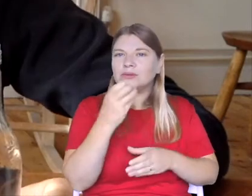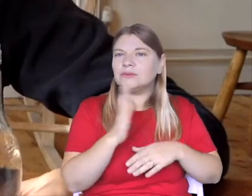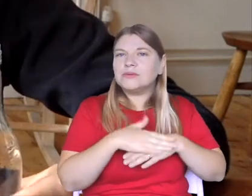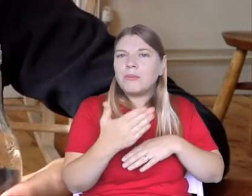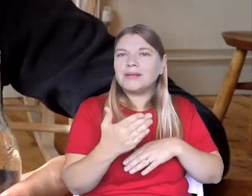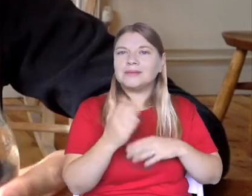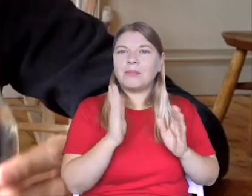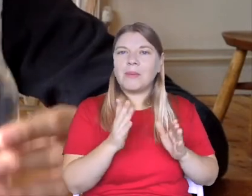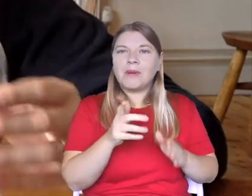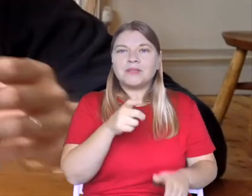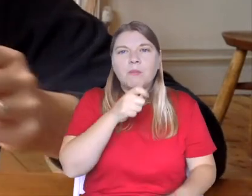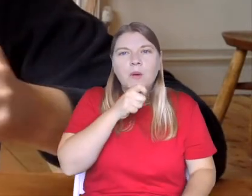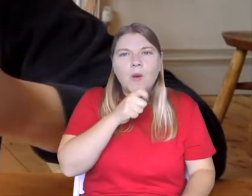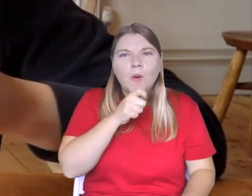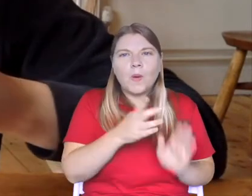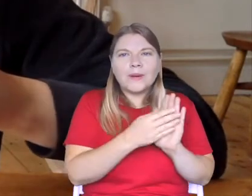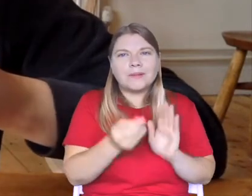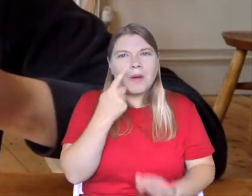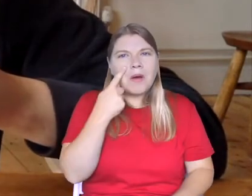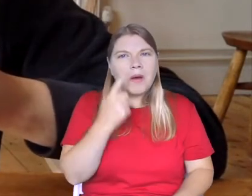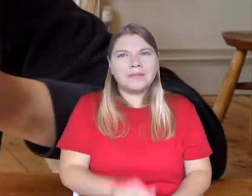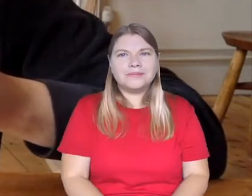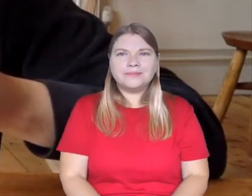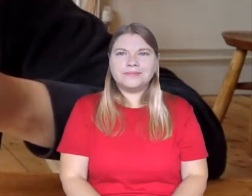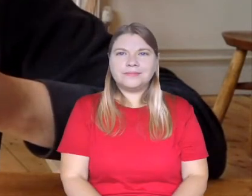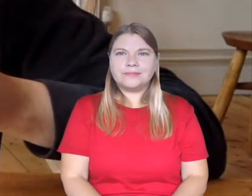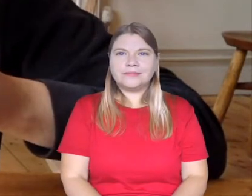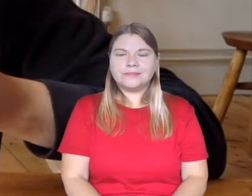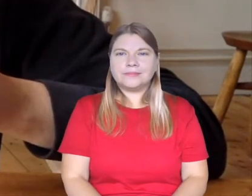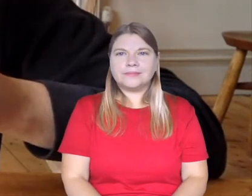long as you're able to blow across the top of them.